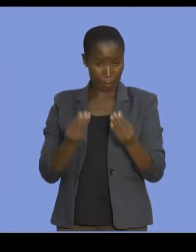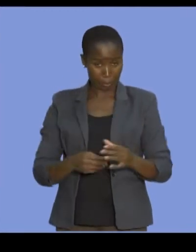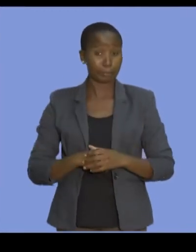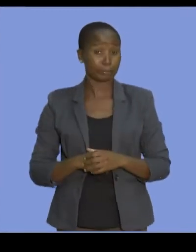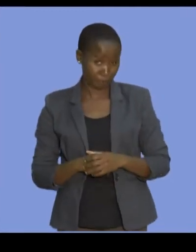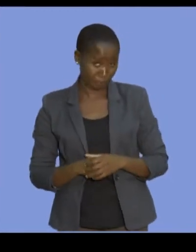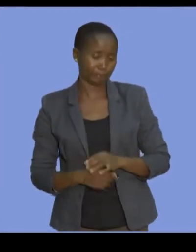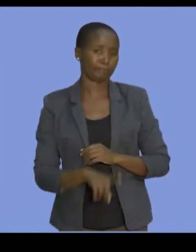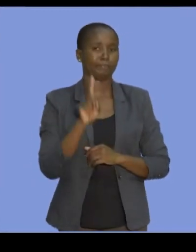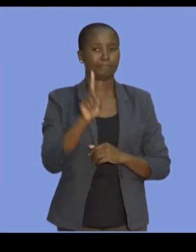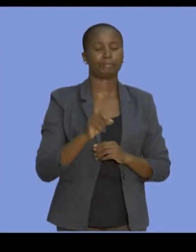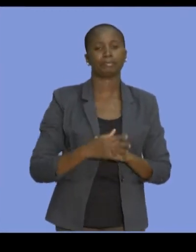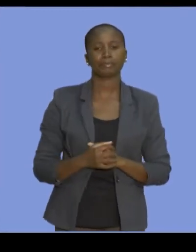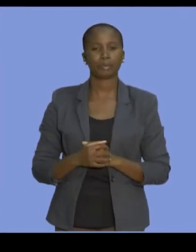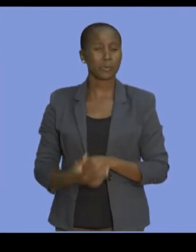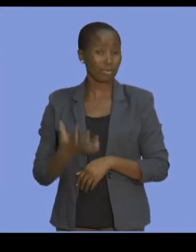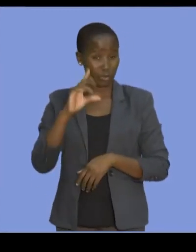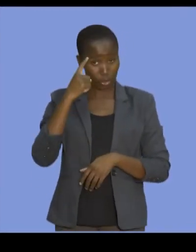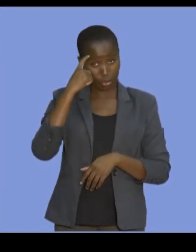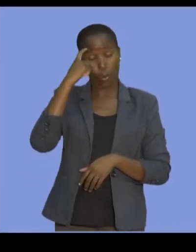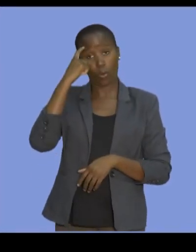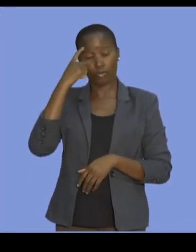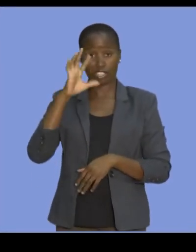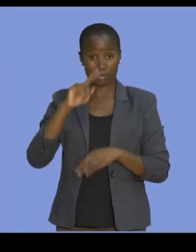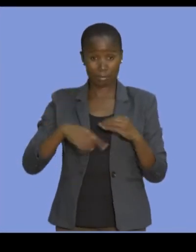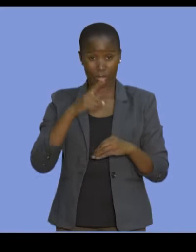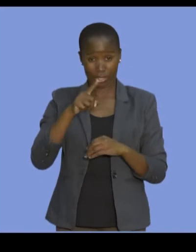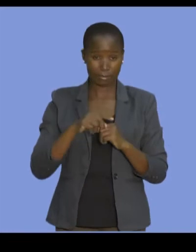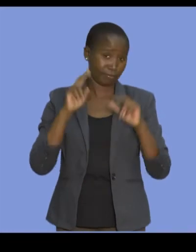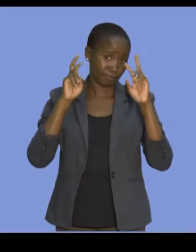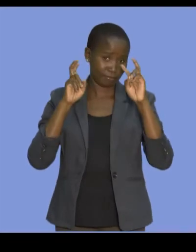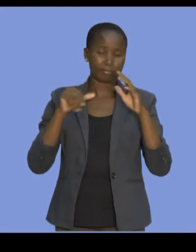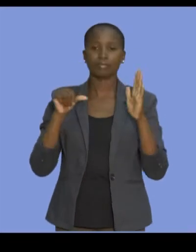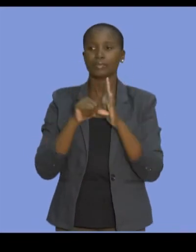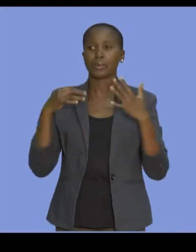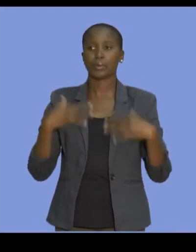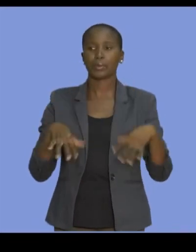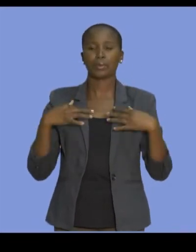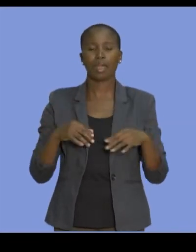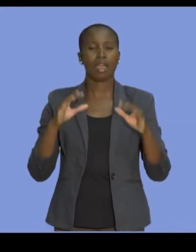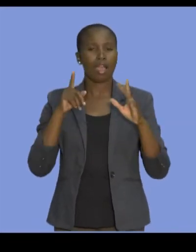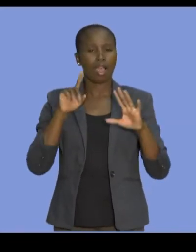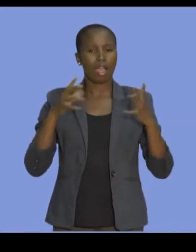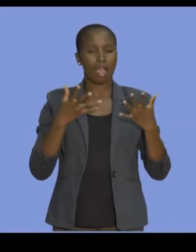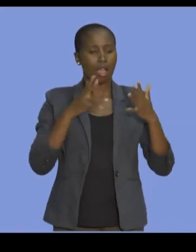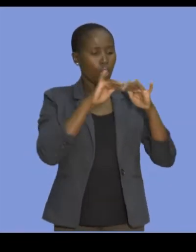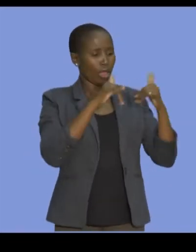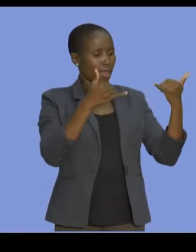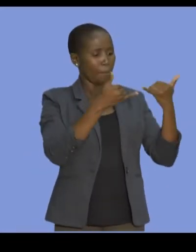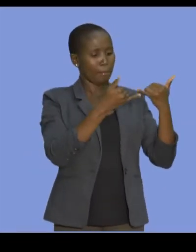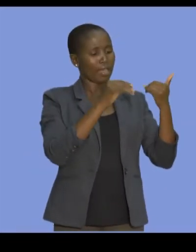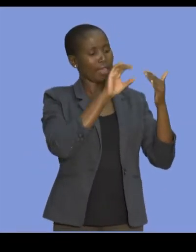So, have you ever thought about this? Very important. How can an investment company